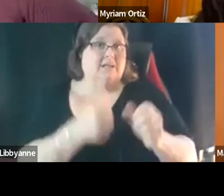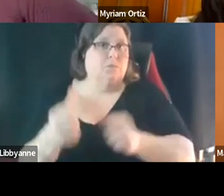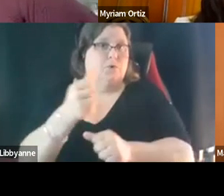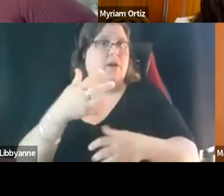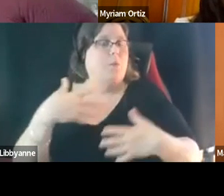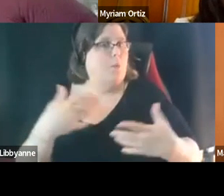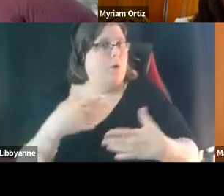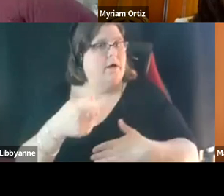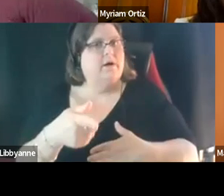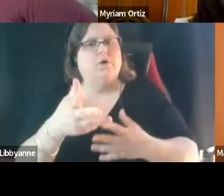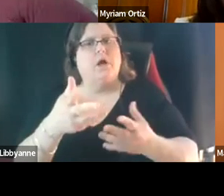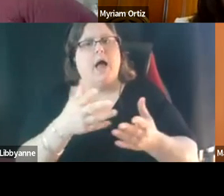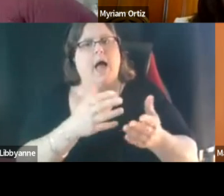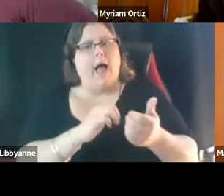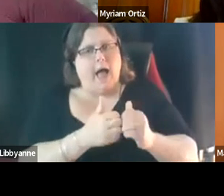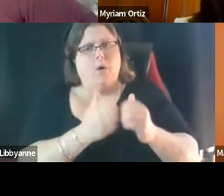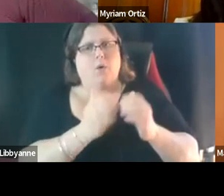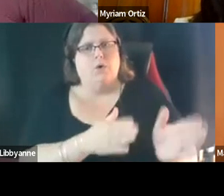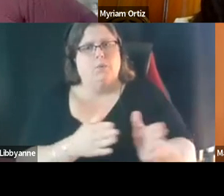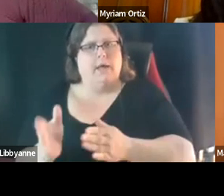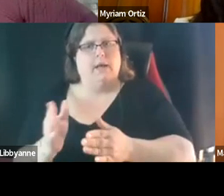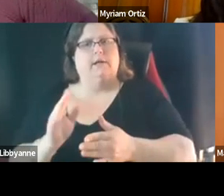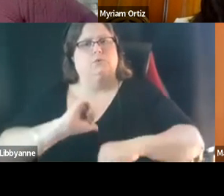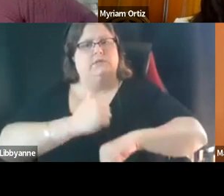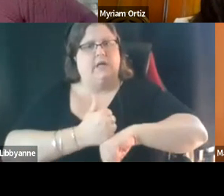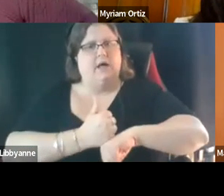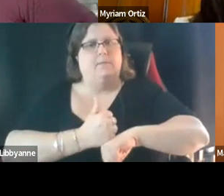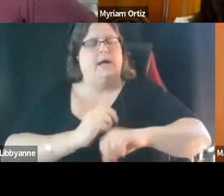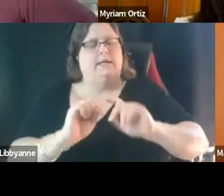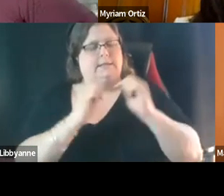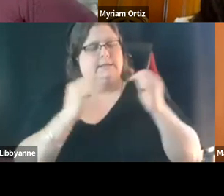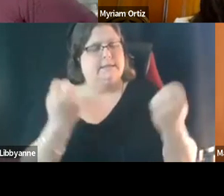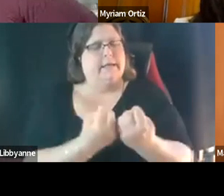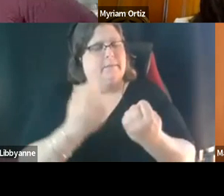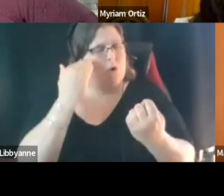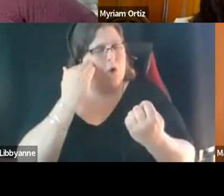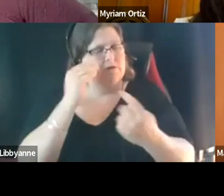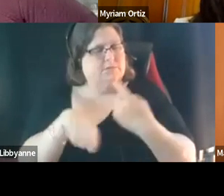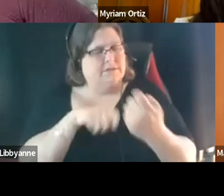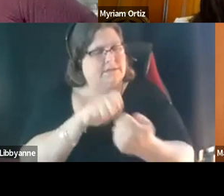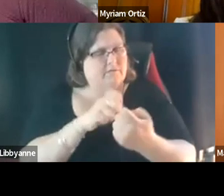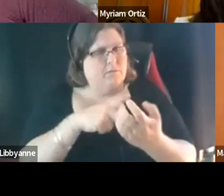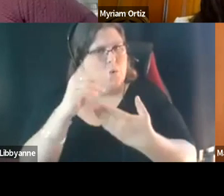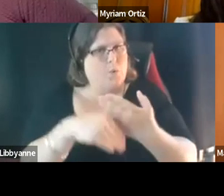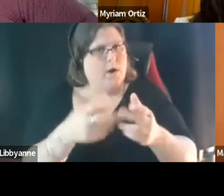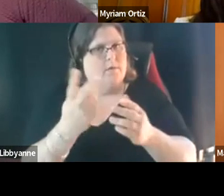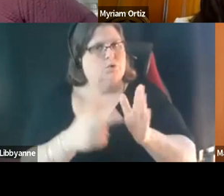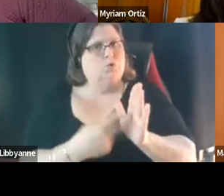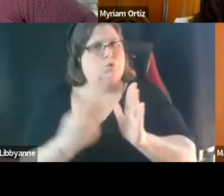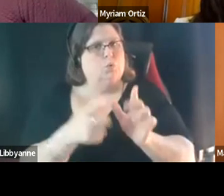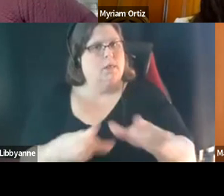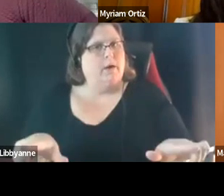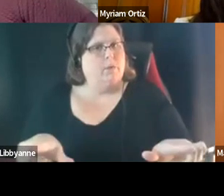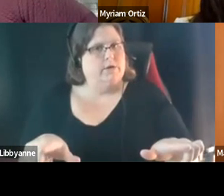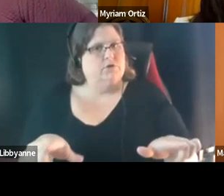you planning to put together a knowledgeable team specifically for dual language programs who can work shoulder